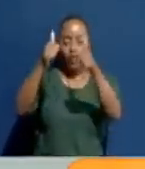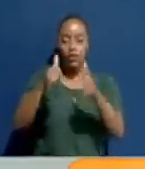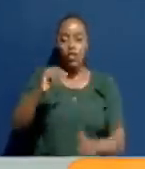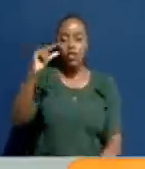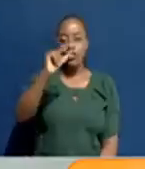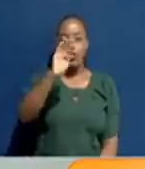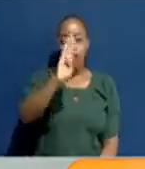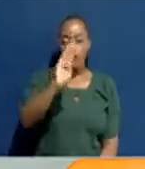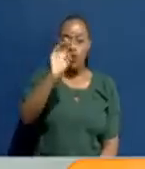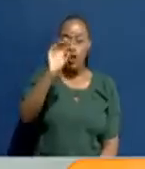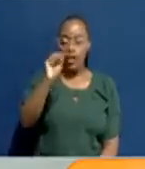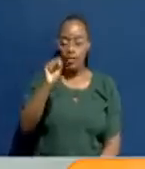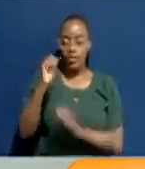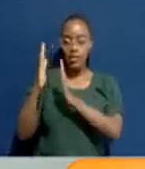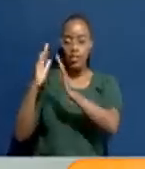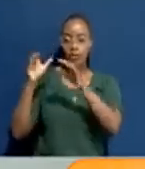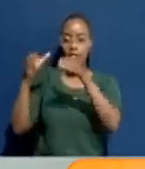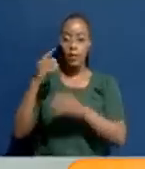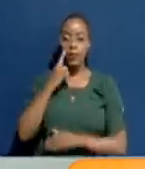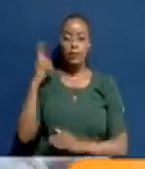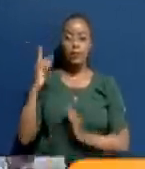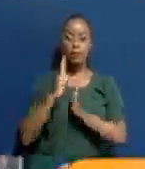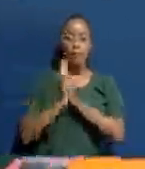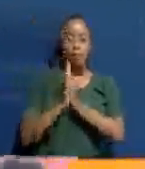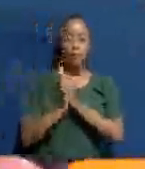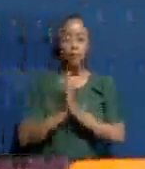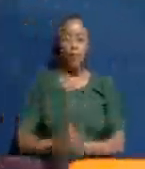G4S security company. Take a look.